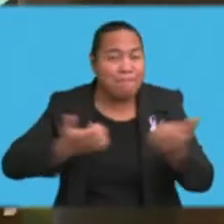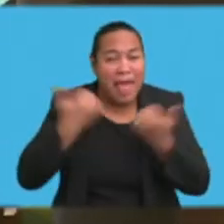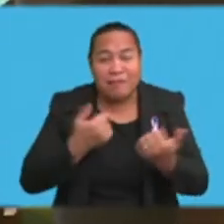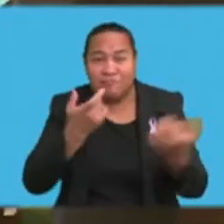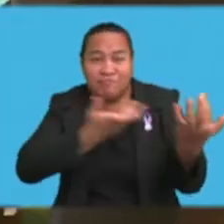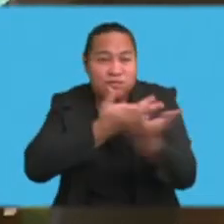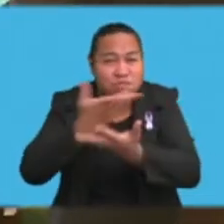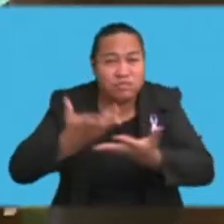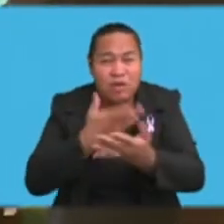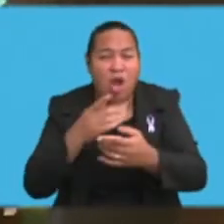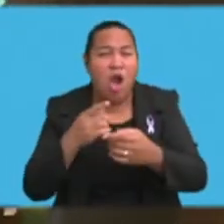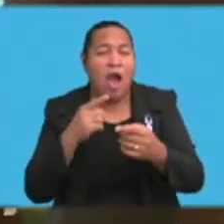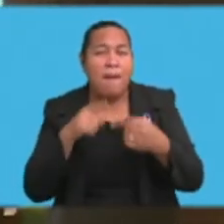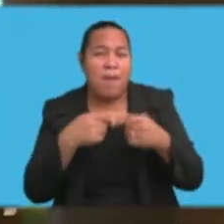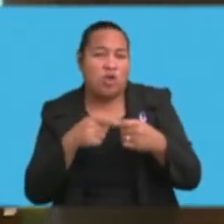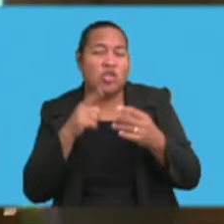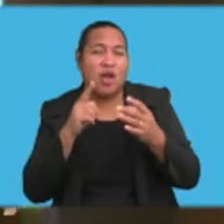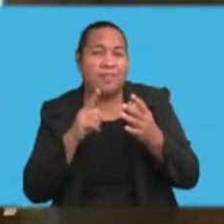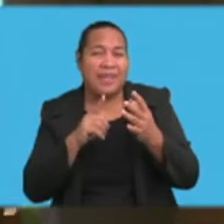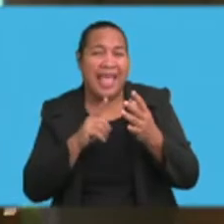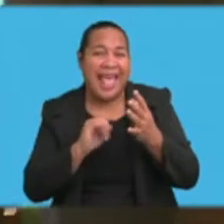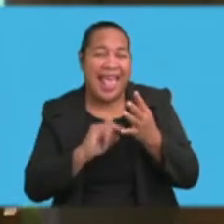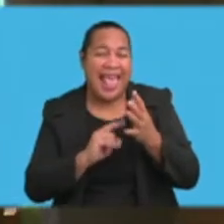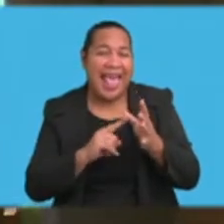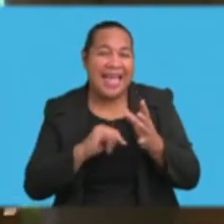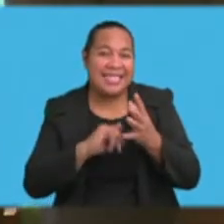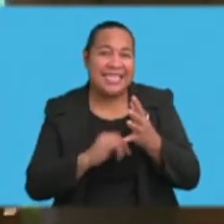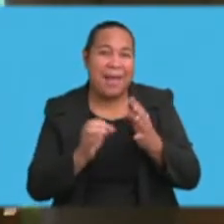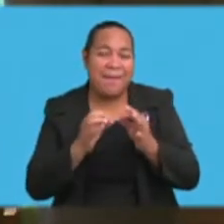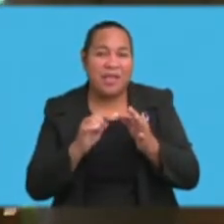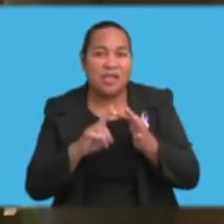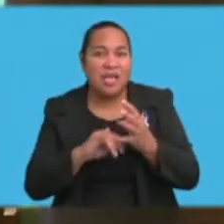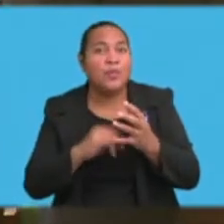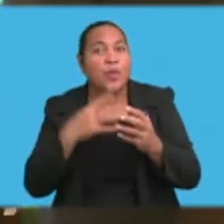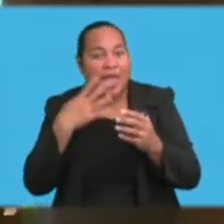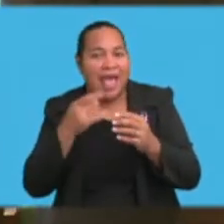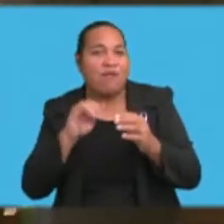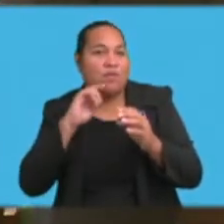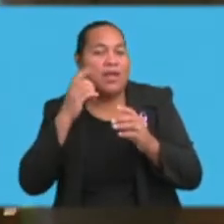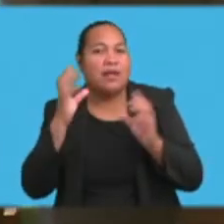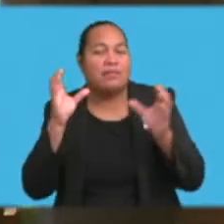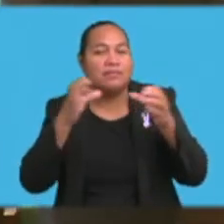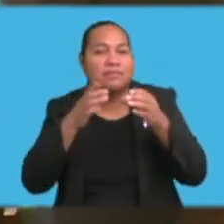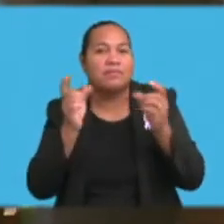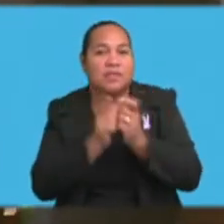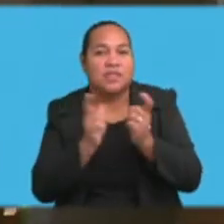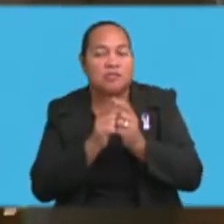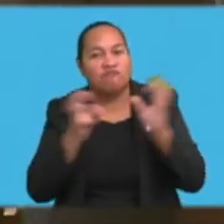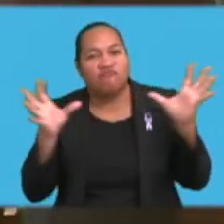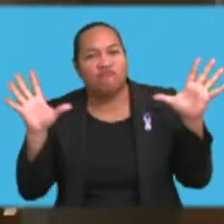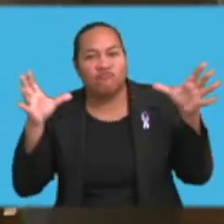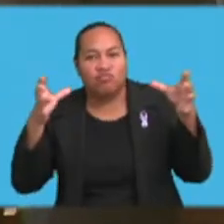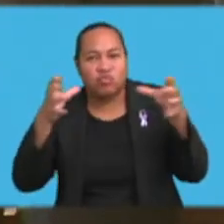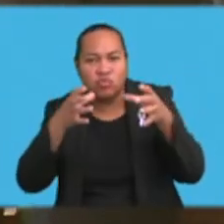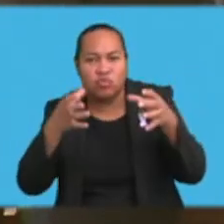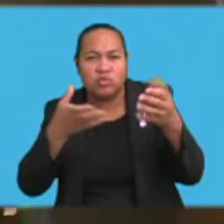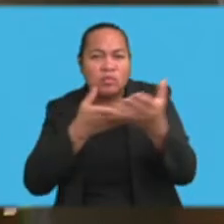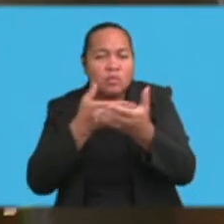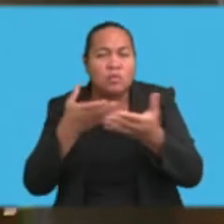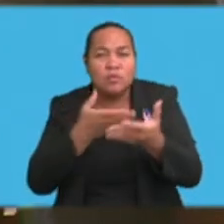on asbestos. We have held Fiji's first ever symposium on asbestos in December last year to